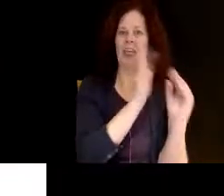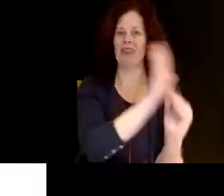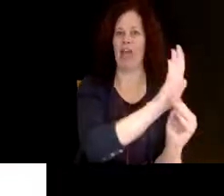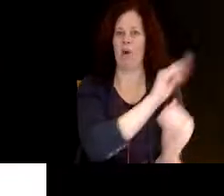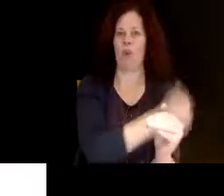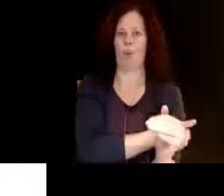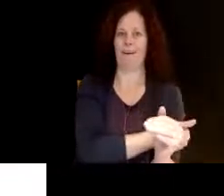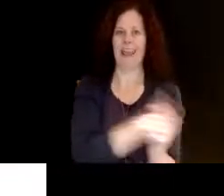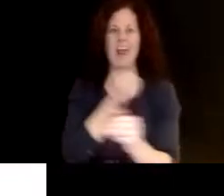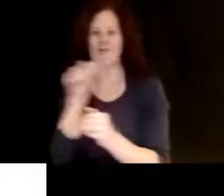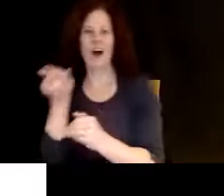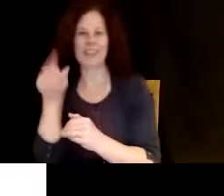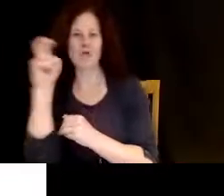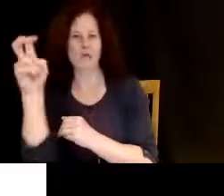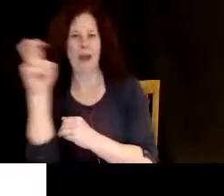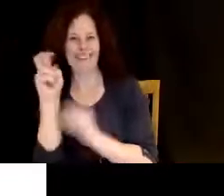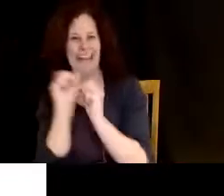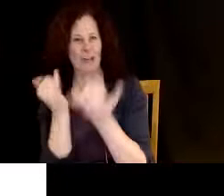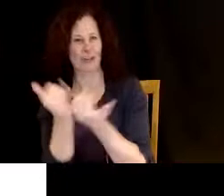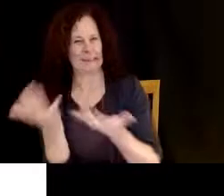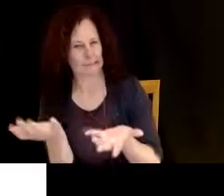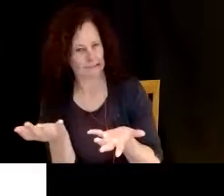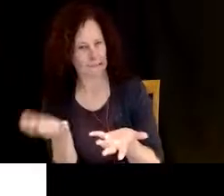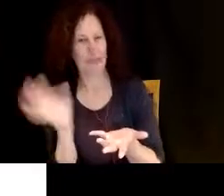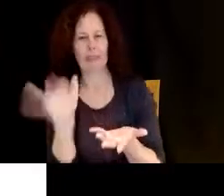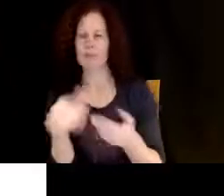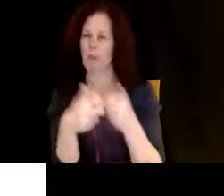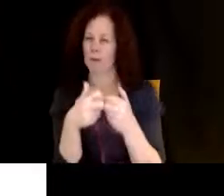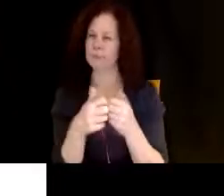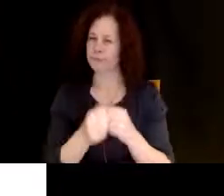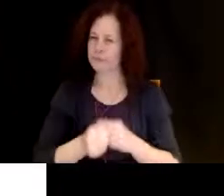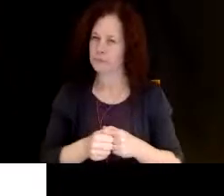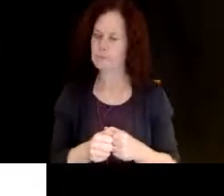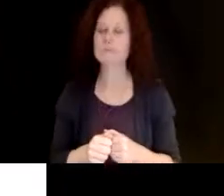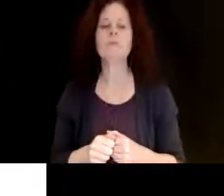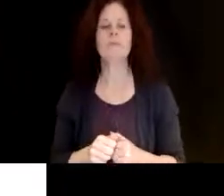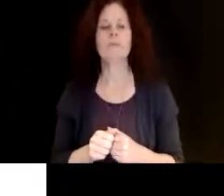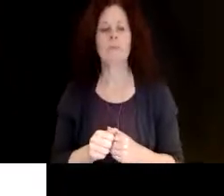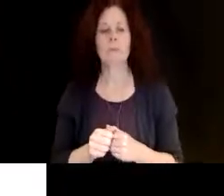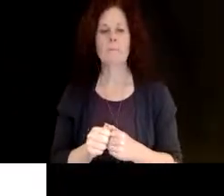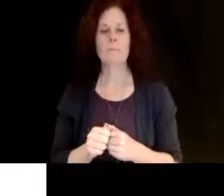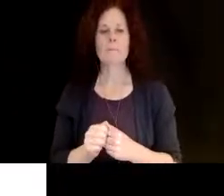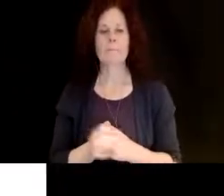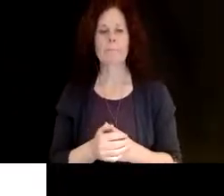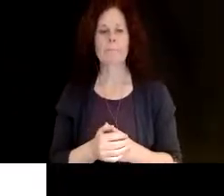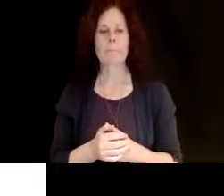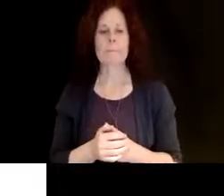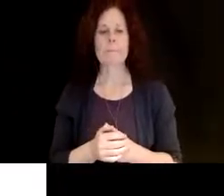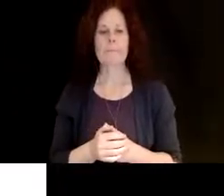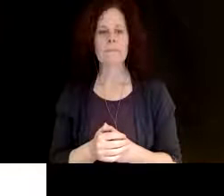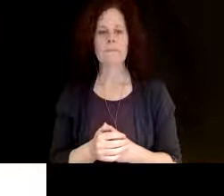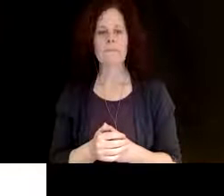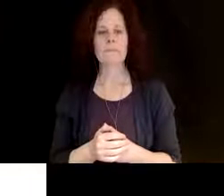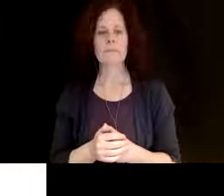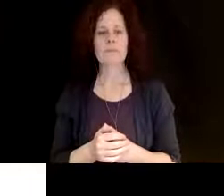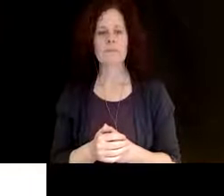Next slide, please. So our goal was to examine these and other challenges in the Chicago